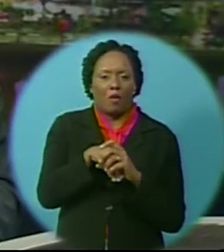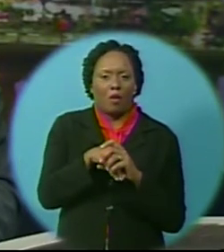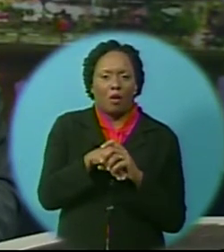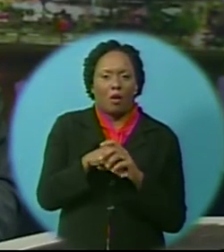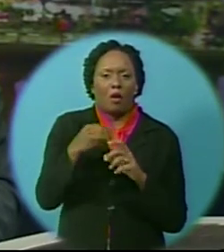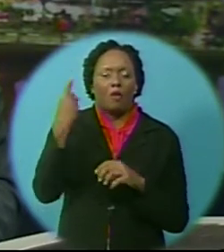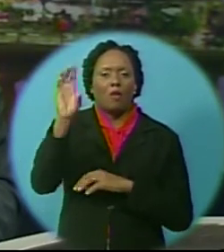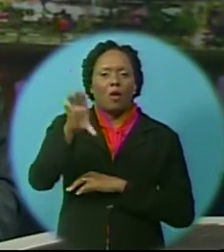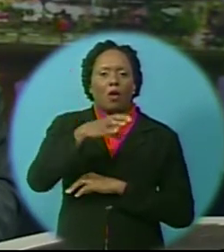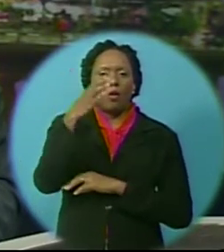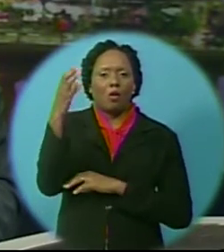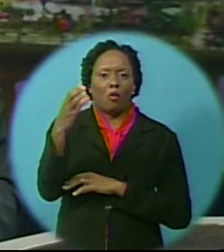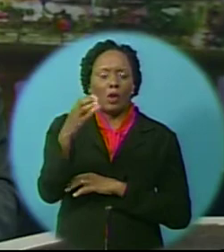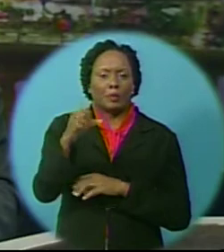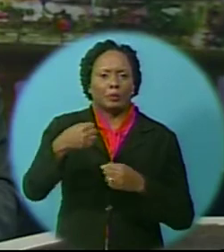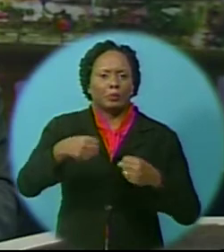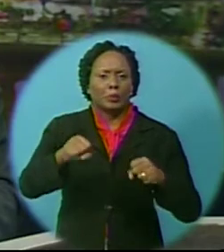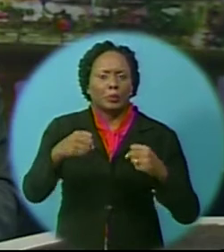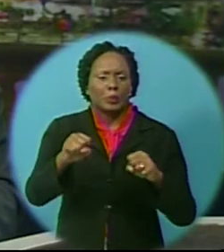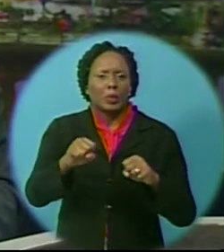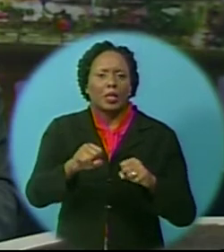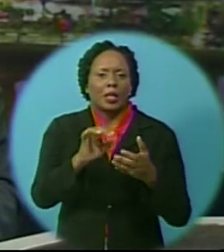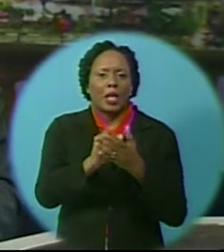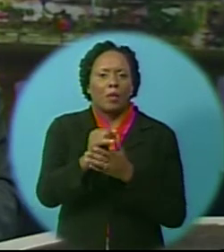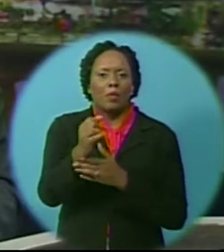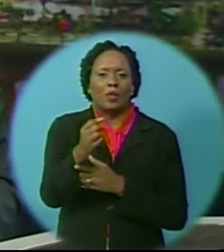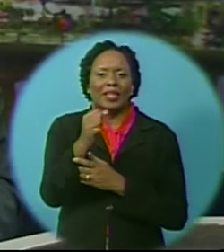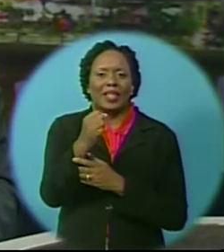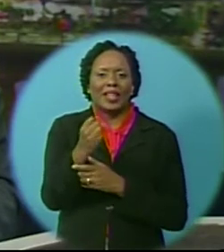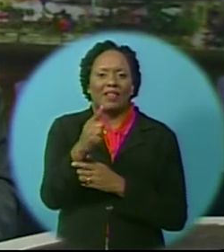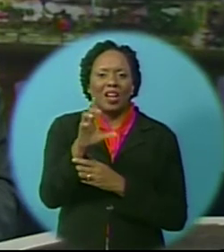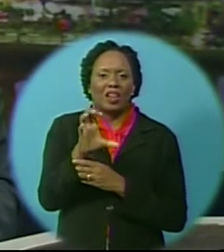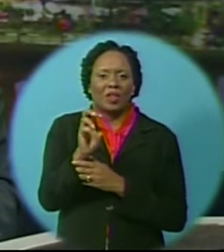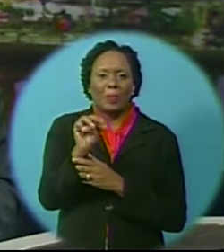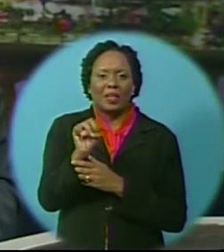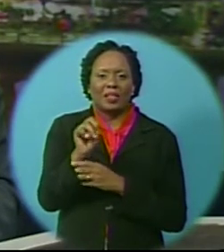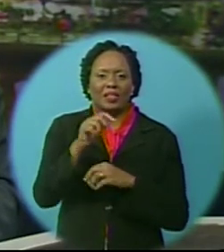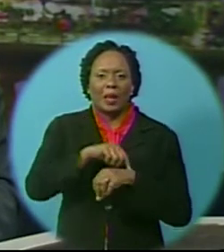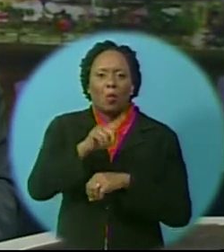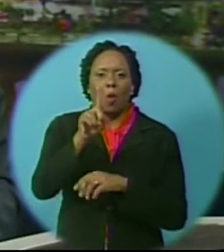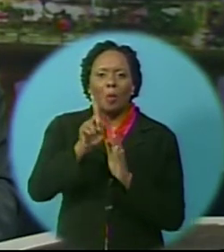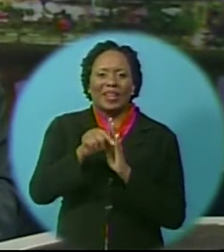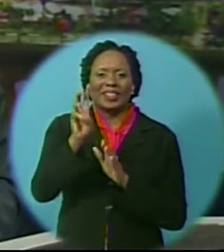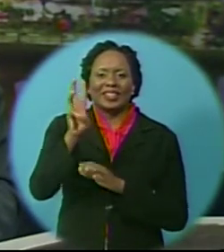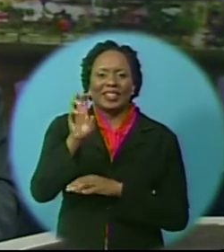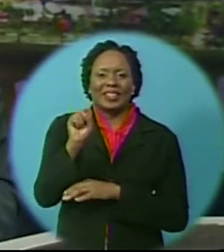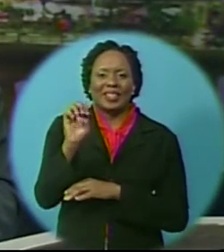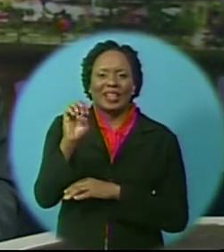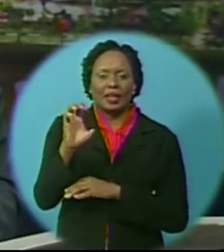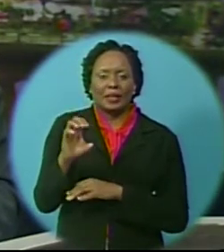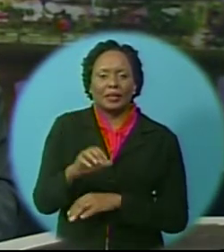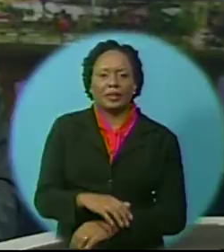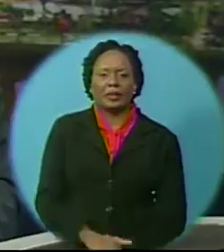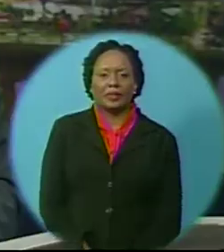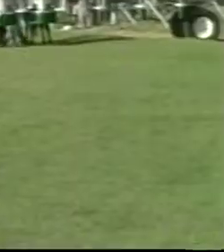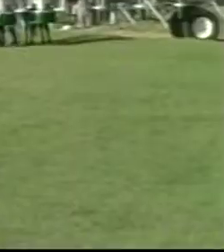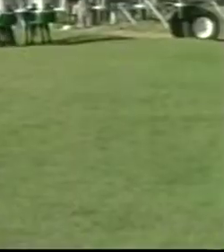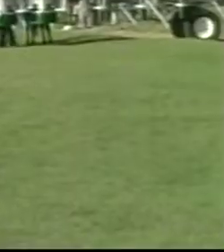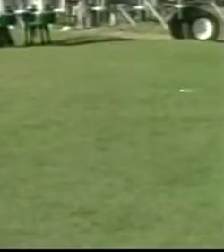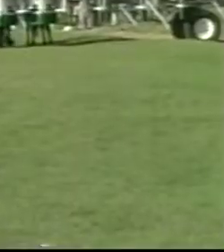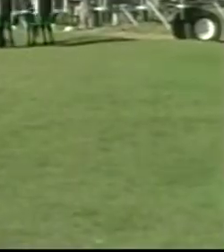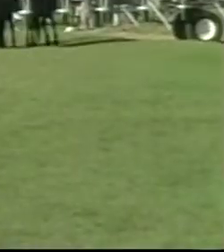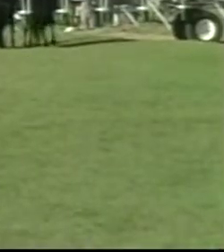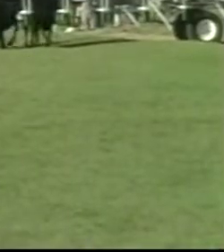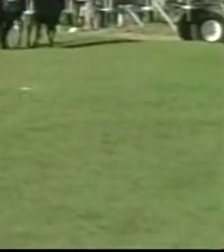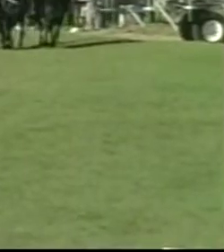greetings handicap that went about 1,100 meters in a time of 1 minute, 6 seconds. So we're standing